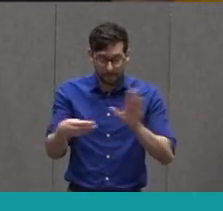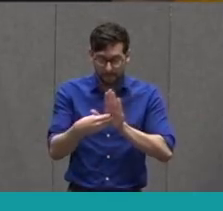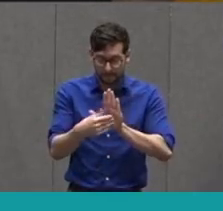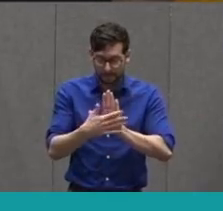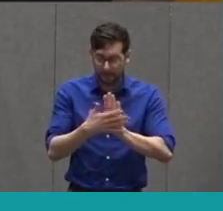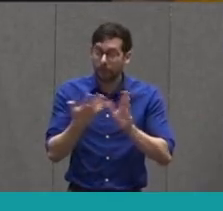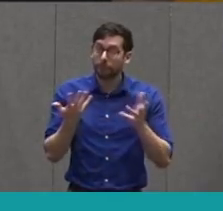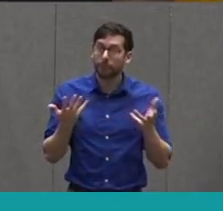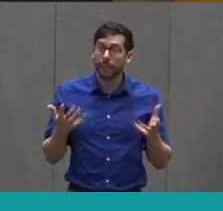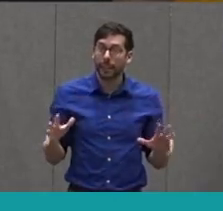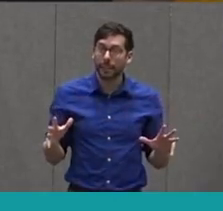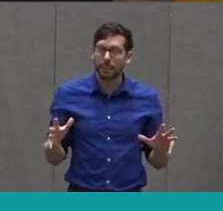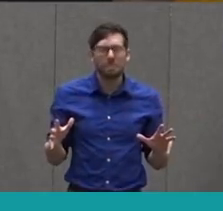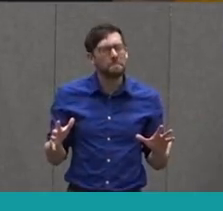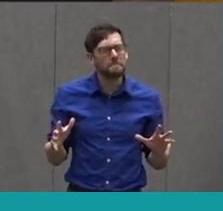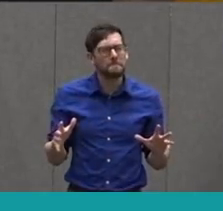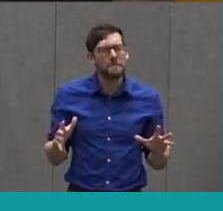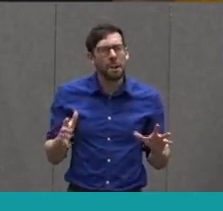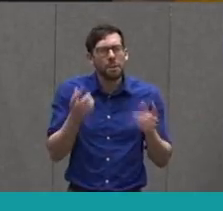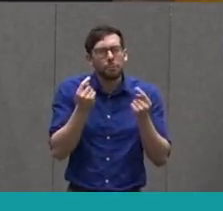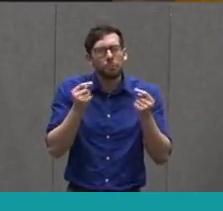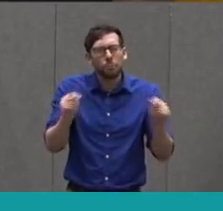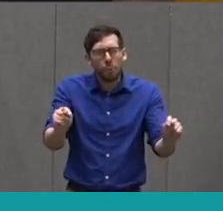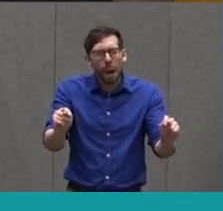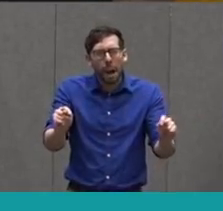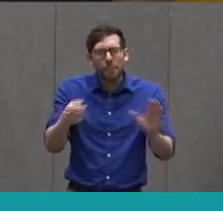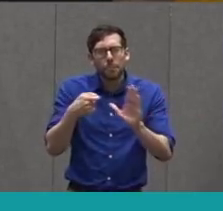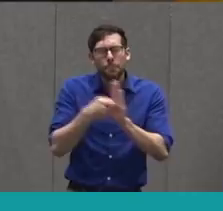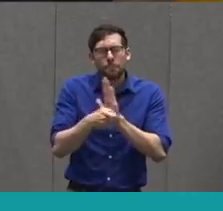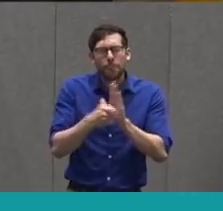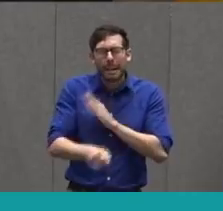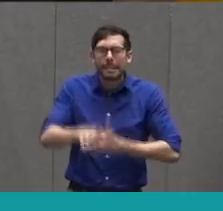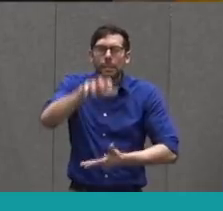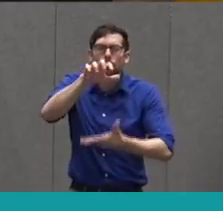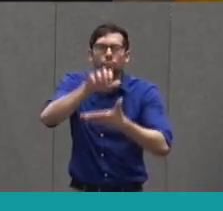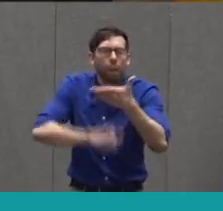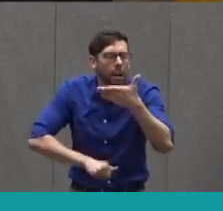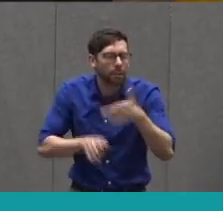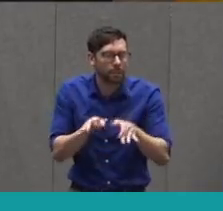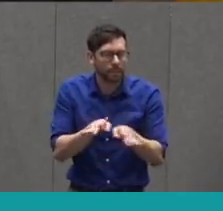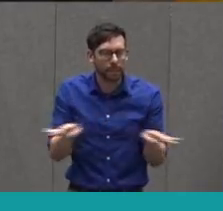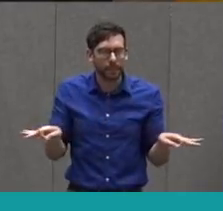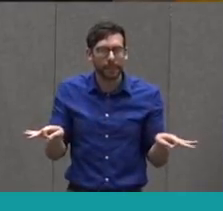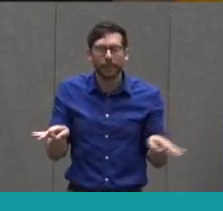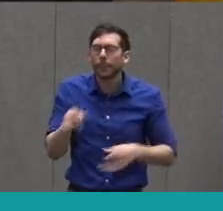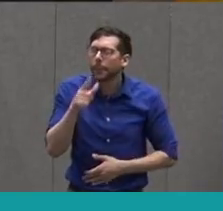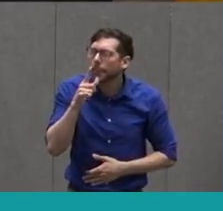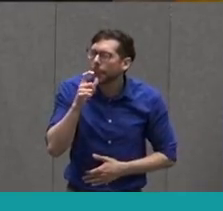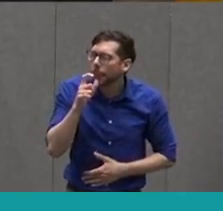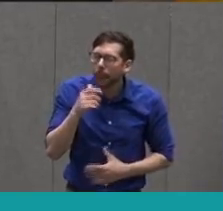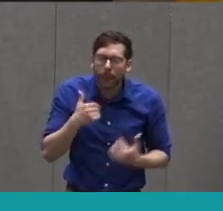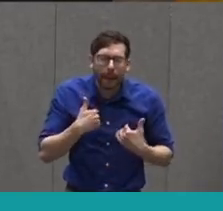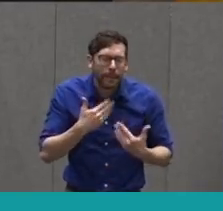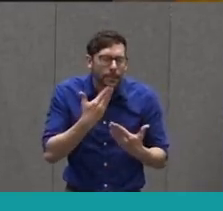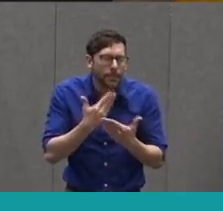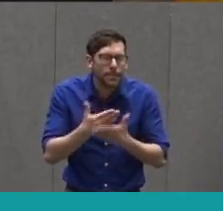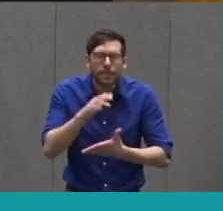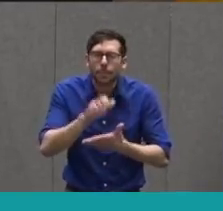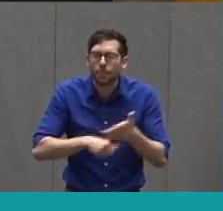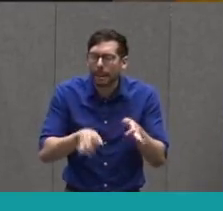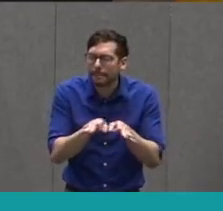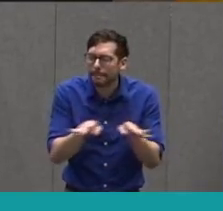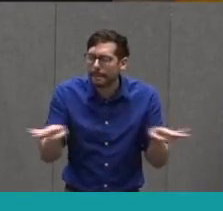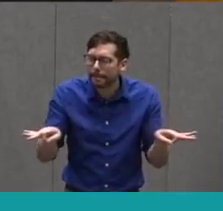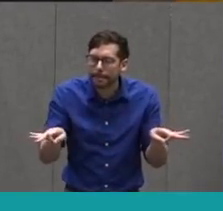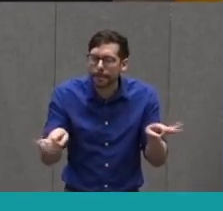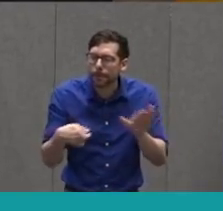also make a subtraction sentence. Who thinks that they would have a good subtraction sentence for us to